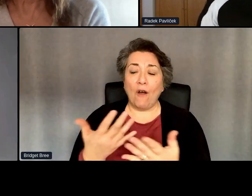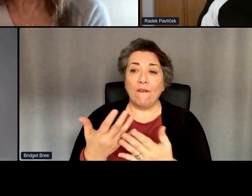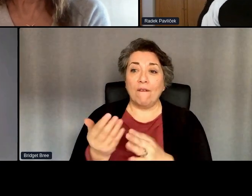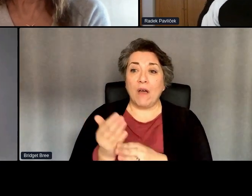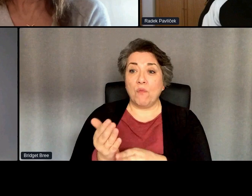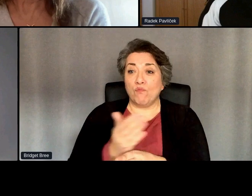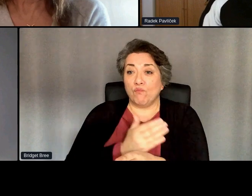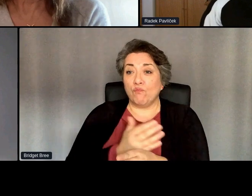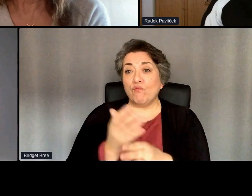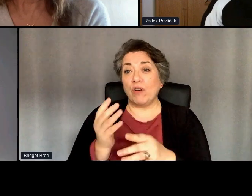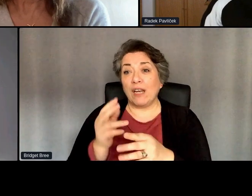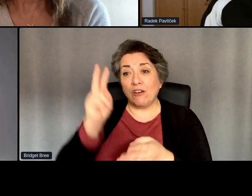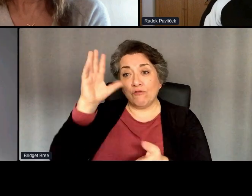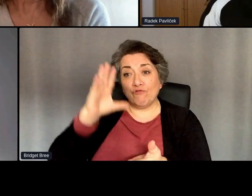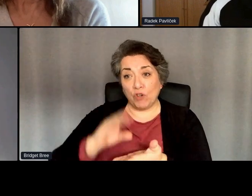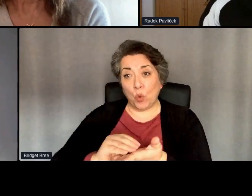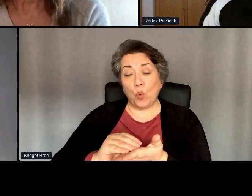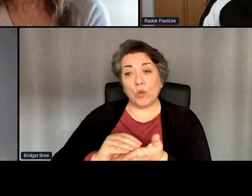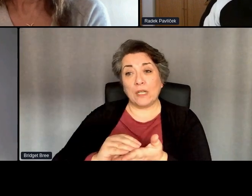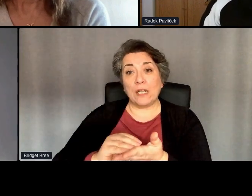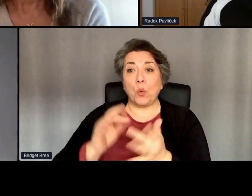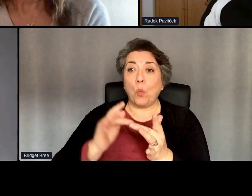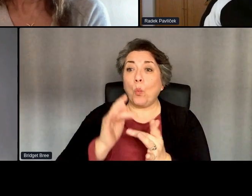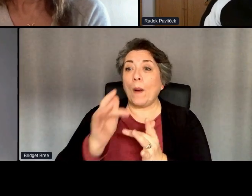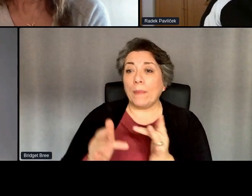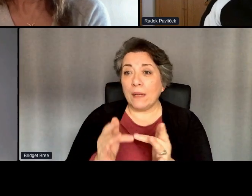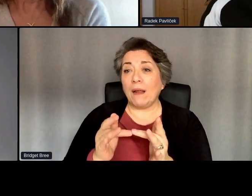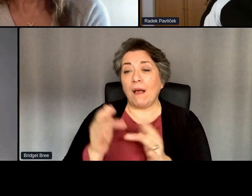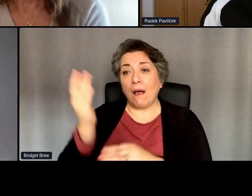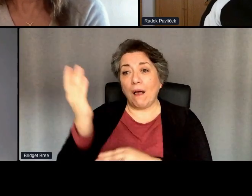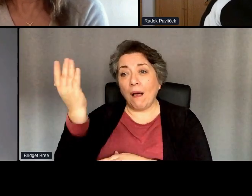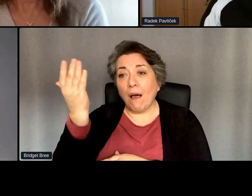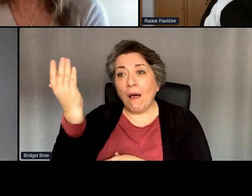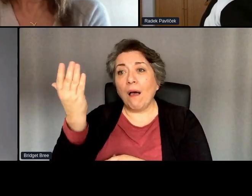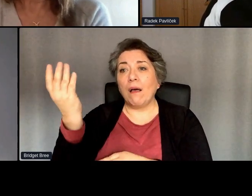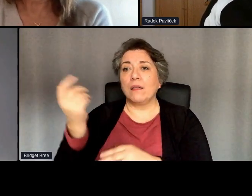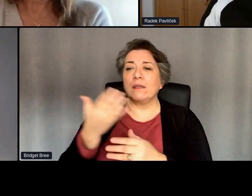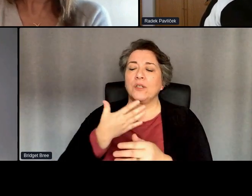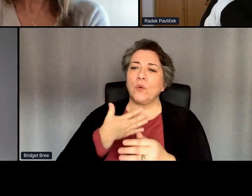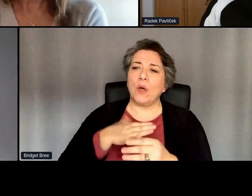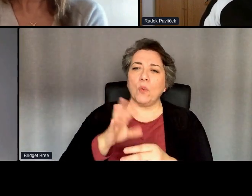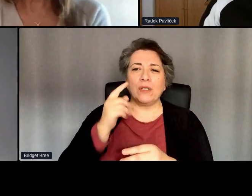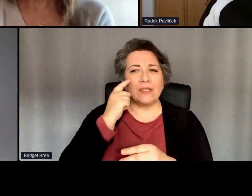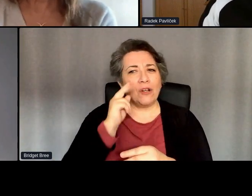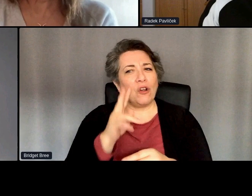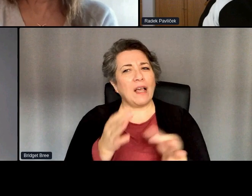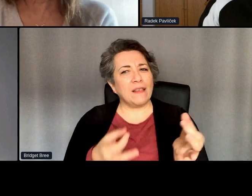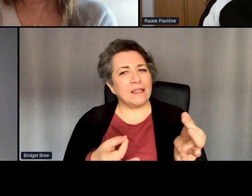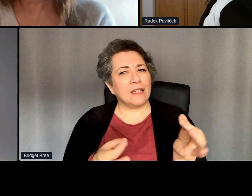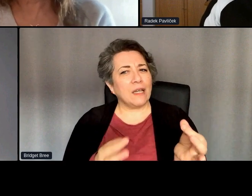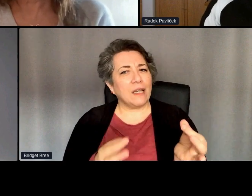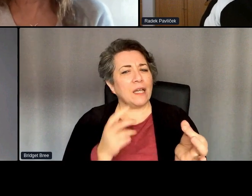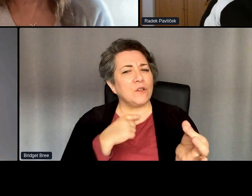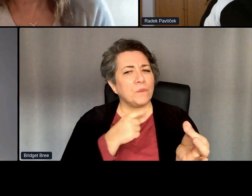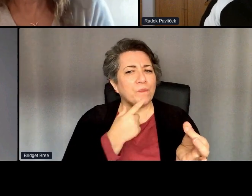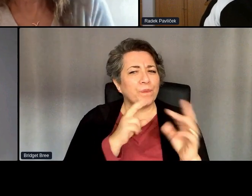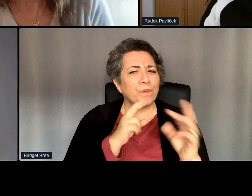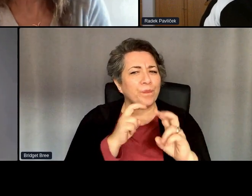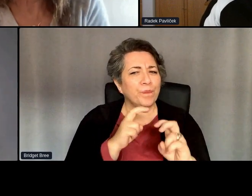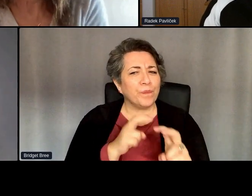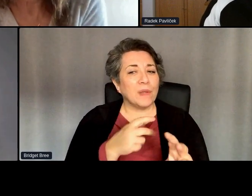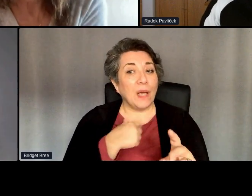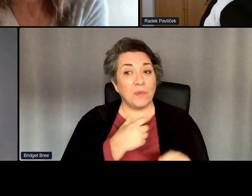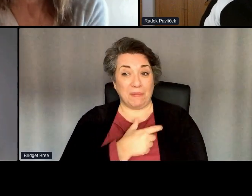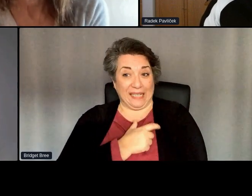webinars. I wanted to explore the possibility of the certification. The first years I didn't got certified because I was a bit scared about the